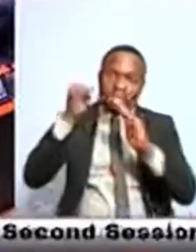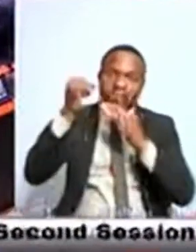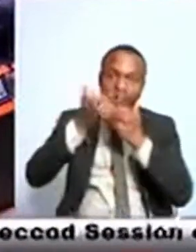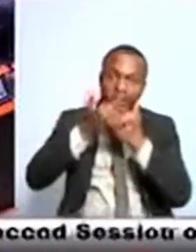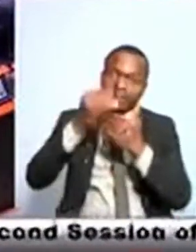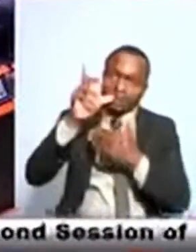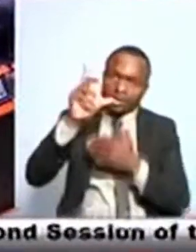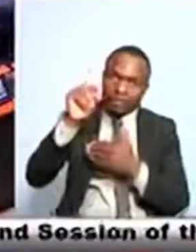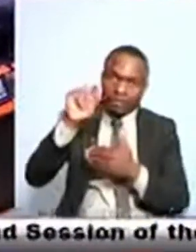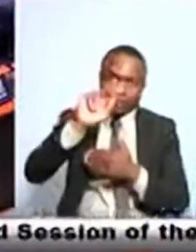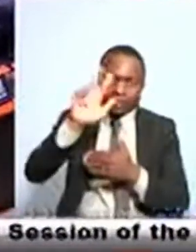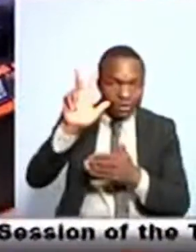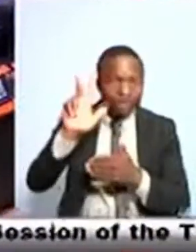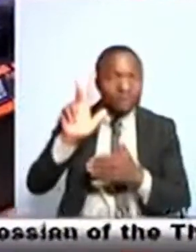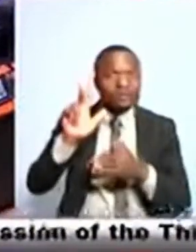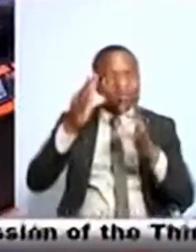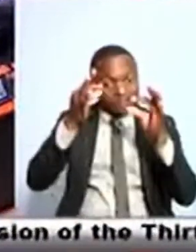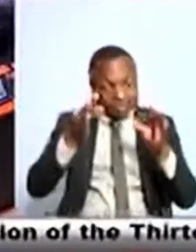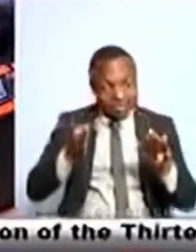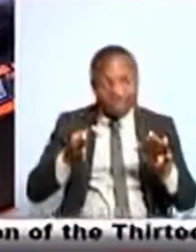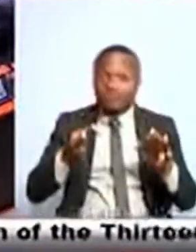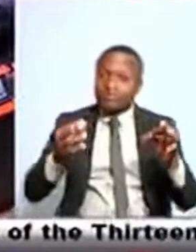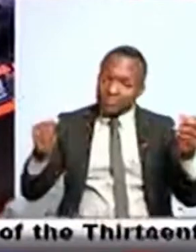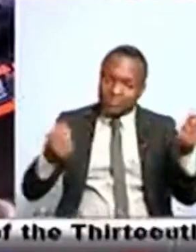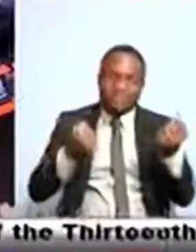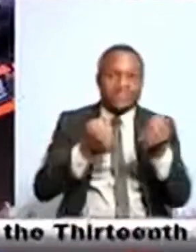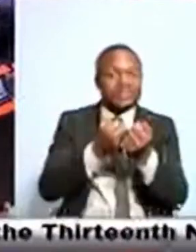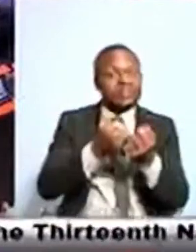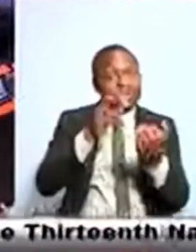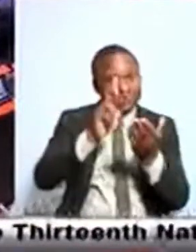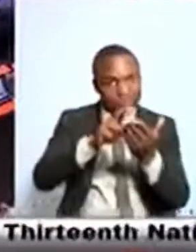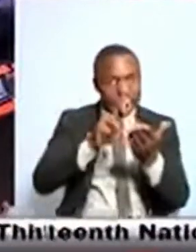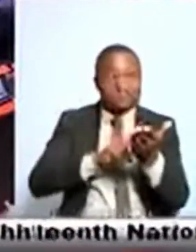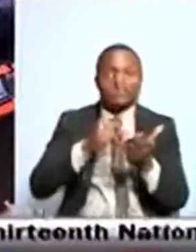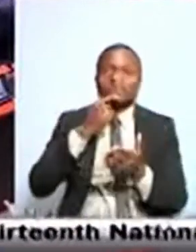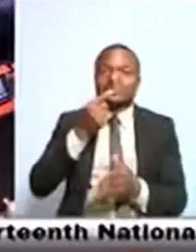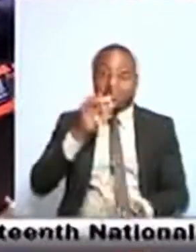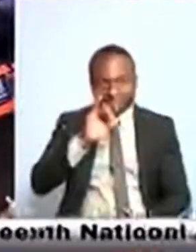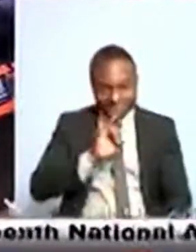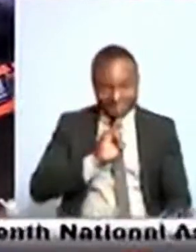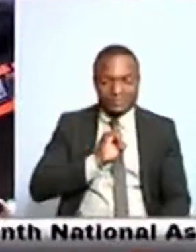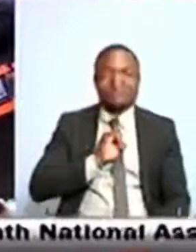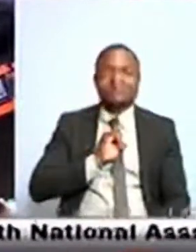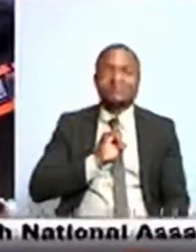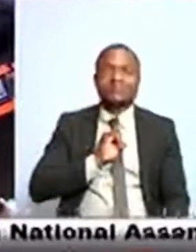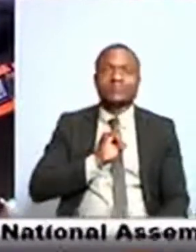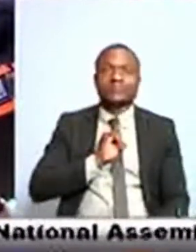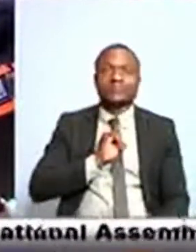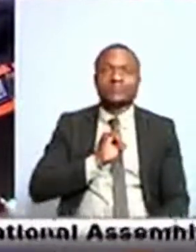2023. As many as are of that opinion say aye. Aye.